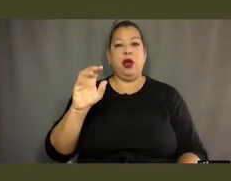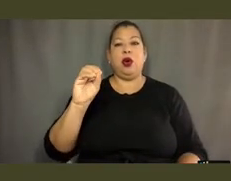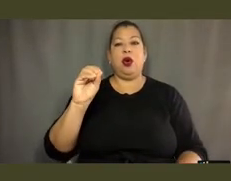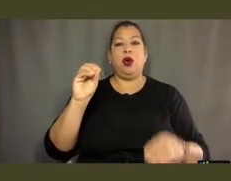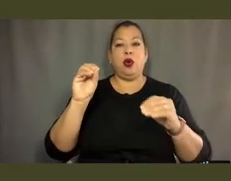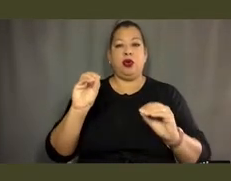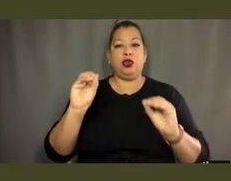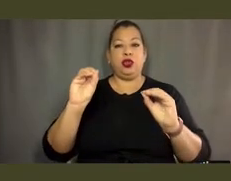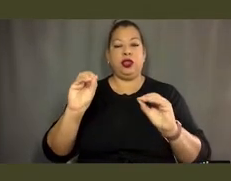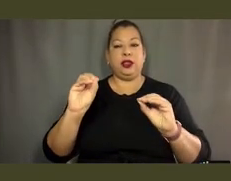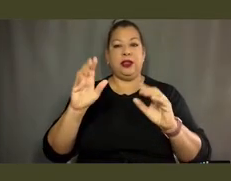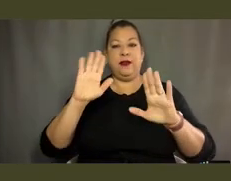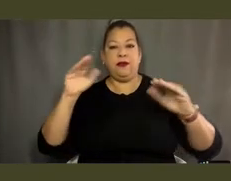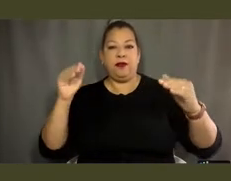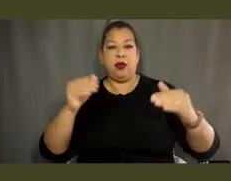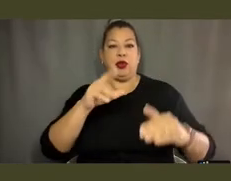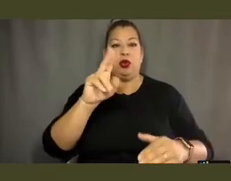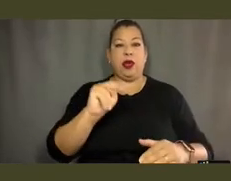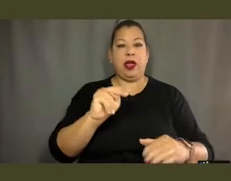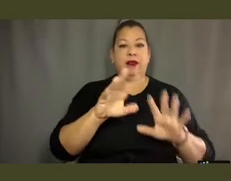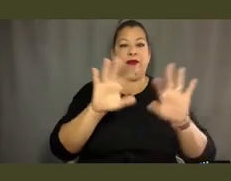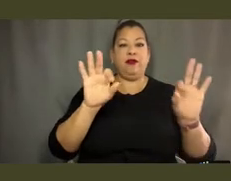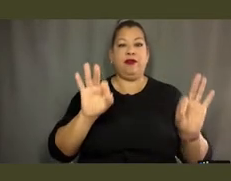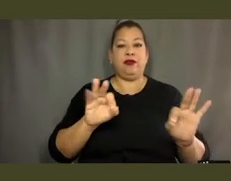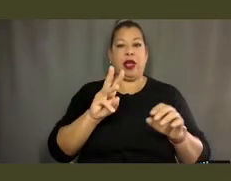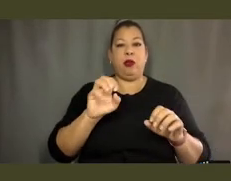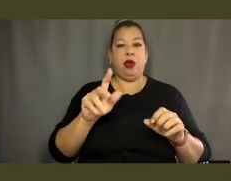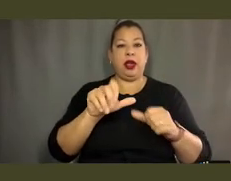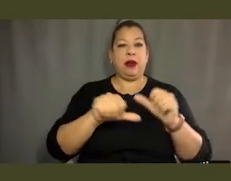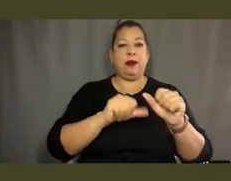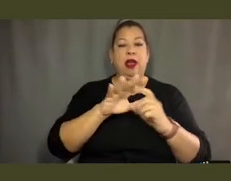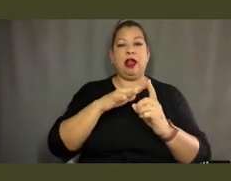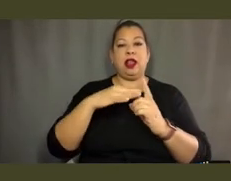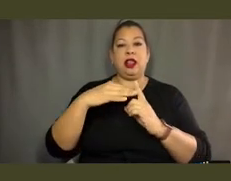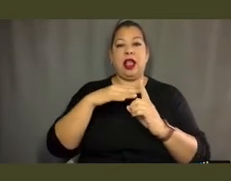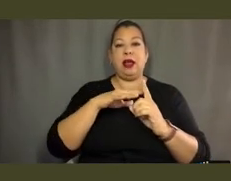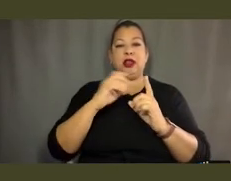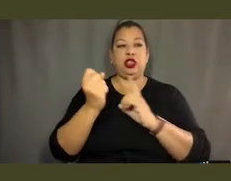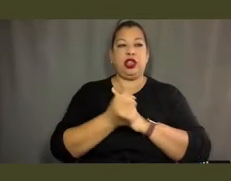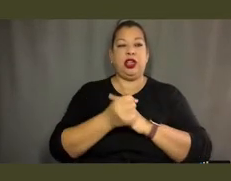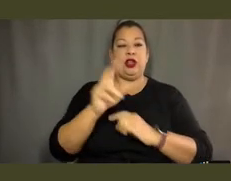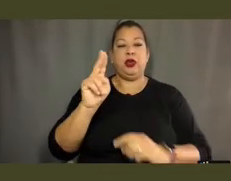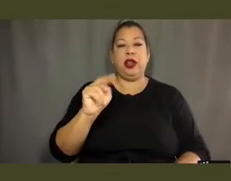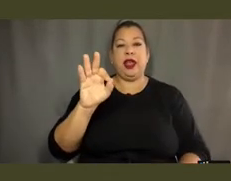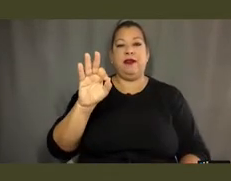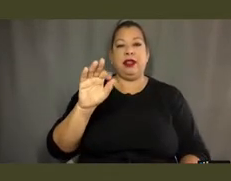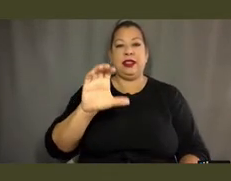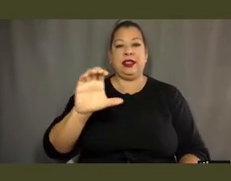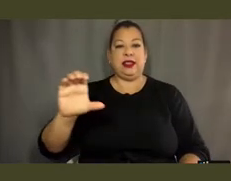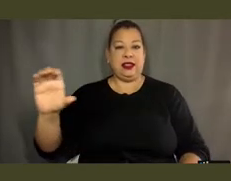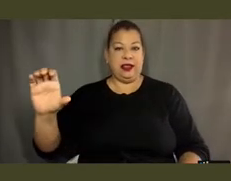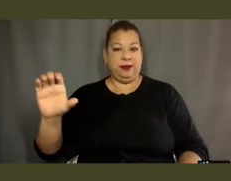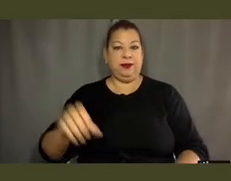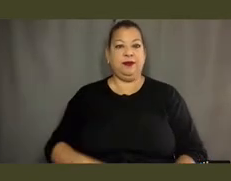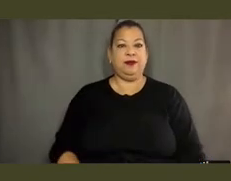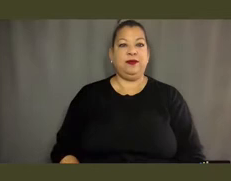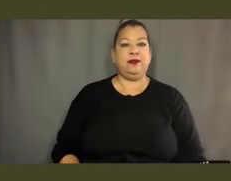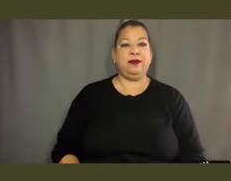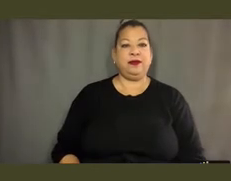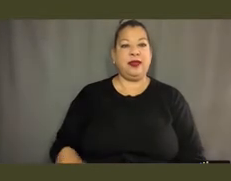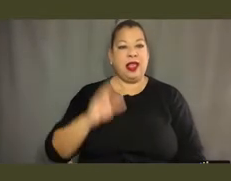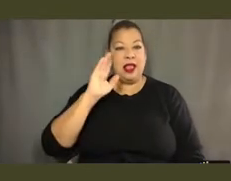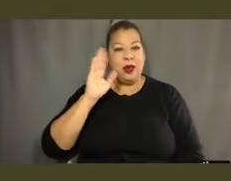at the United Nations Framework Convention on Climate Change, or UNFCCC. Hello. Hello there.